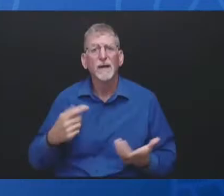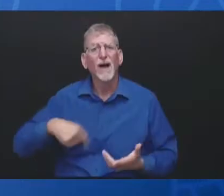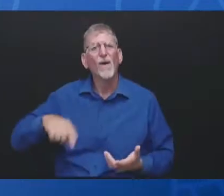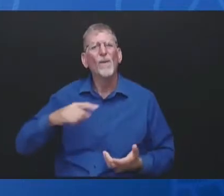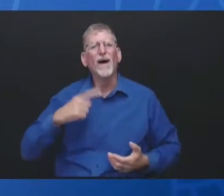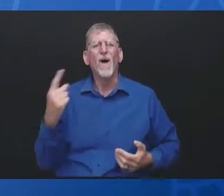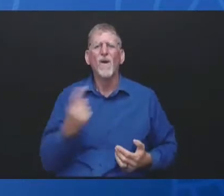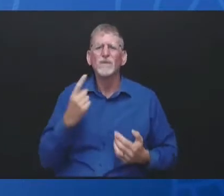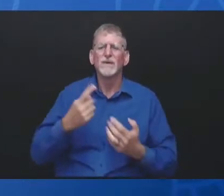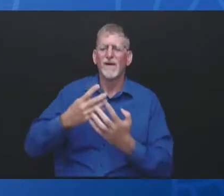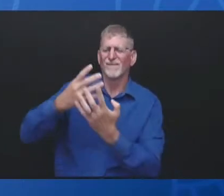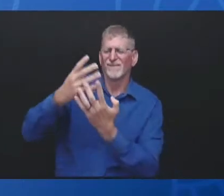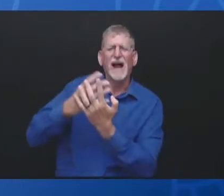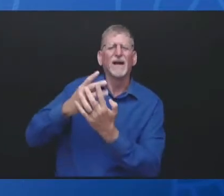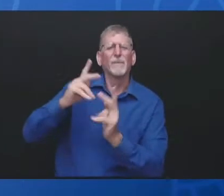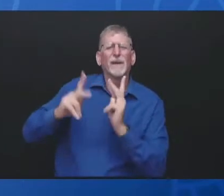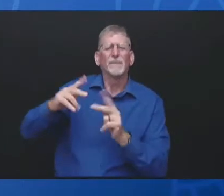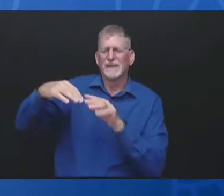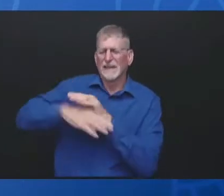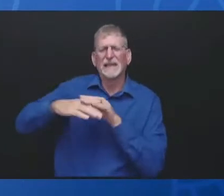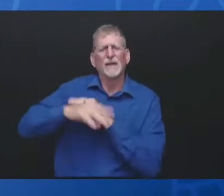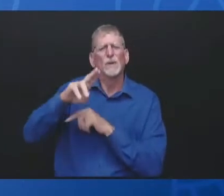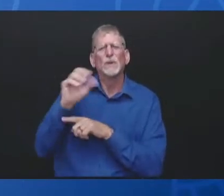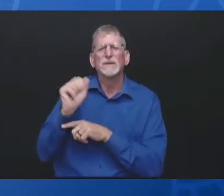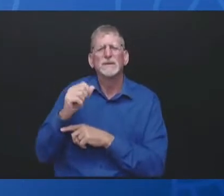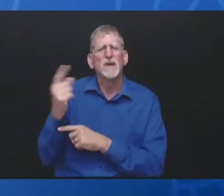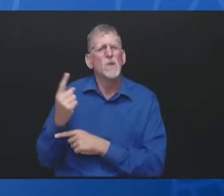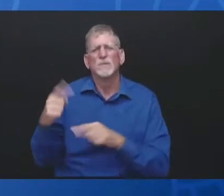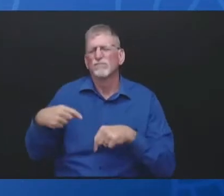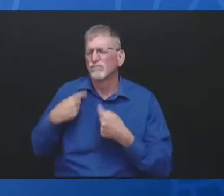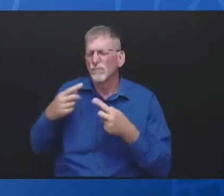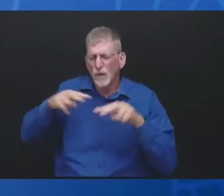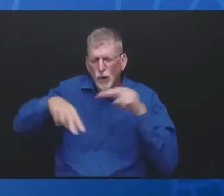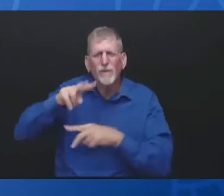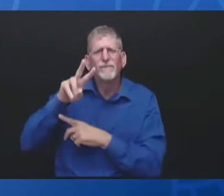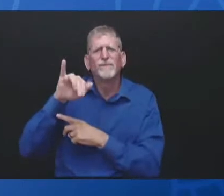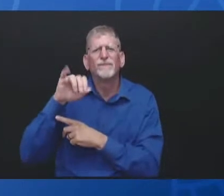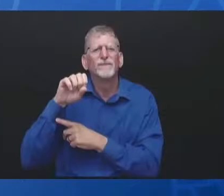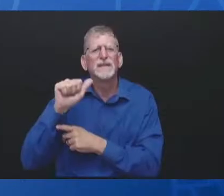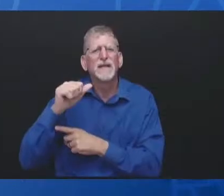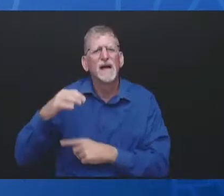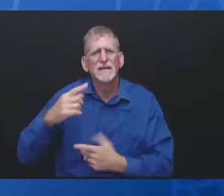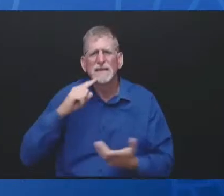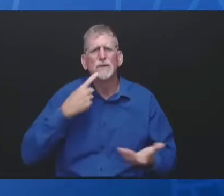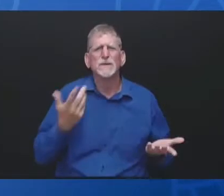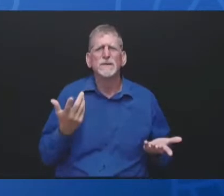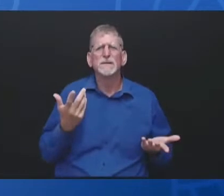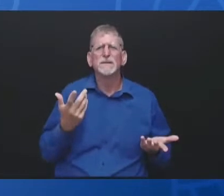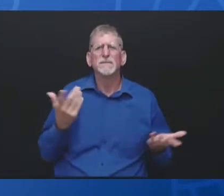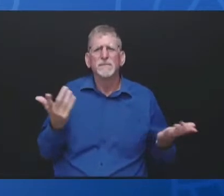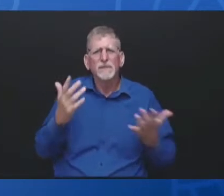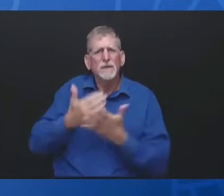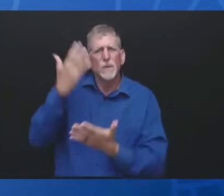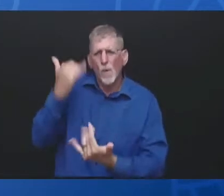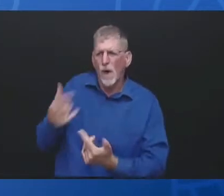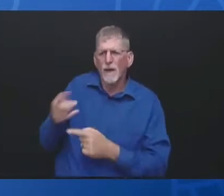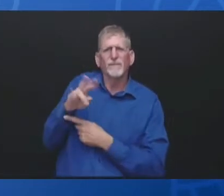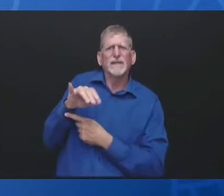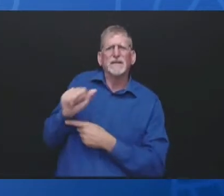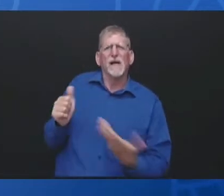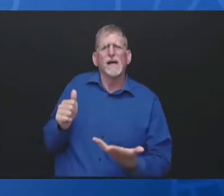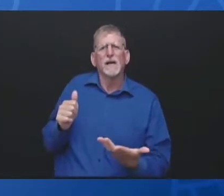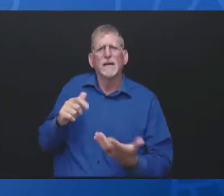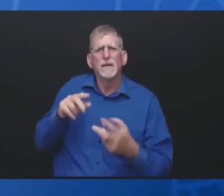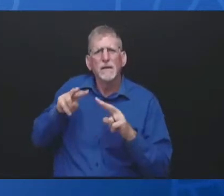trying to come in. We've always looked at visas seriously. It's why we have a visa, so that you can stop and look at someone. So I can't speak about what the individual experience will